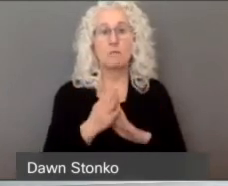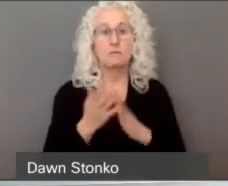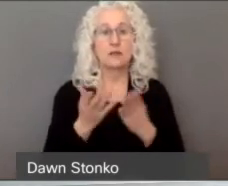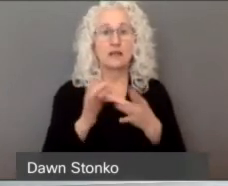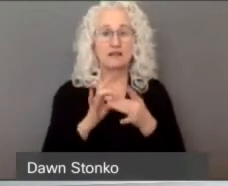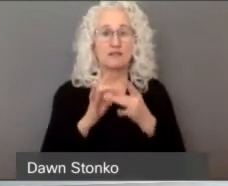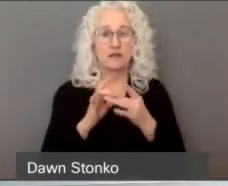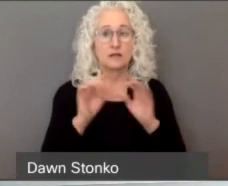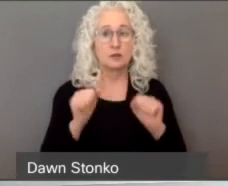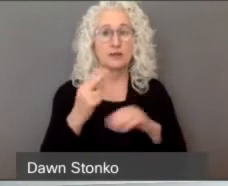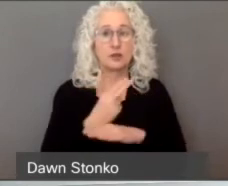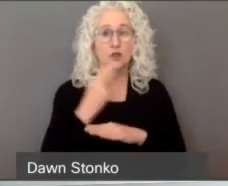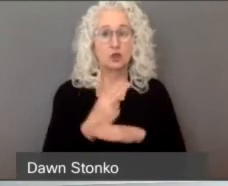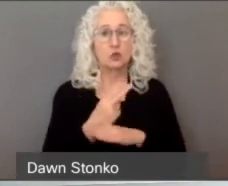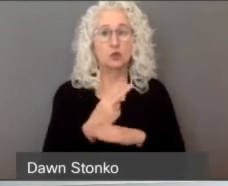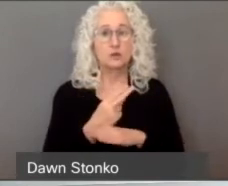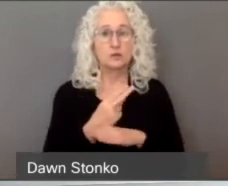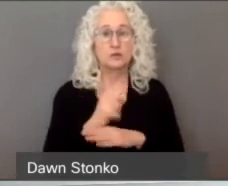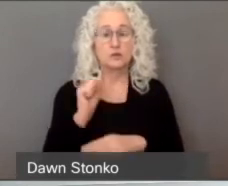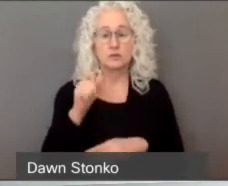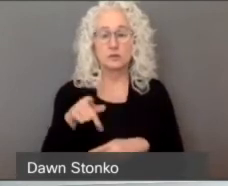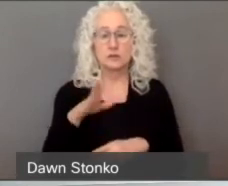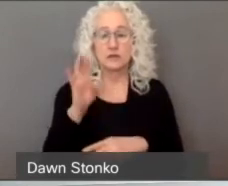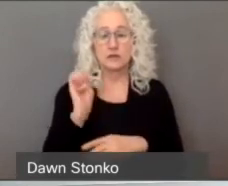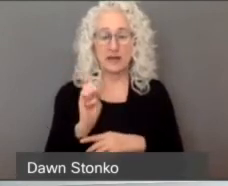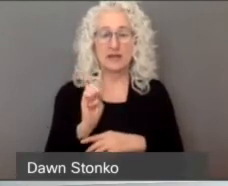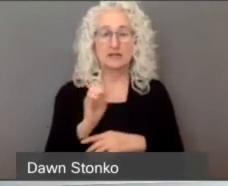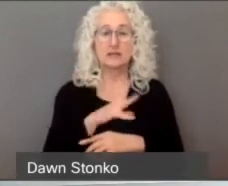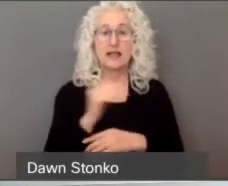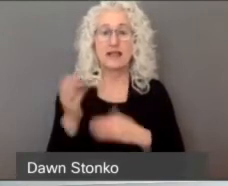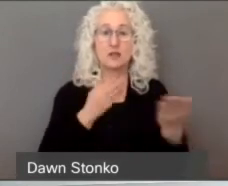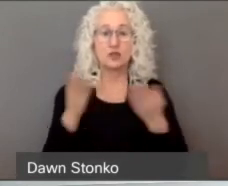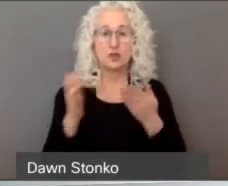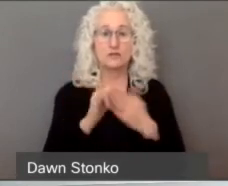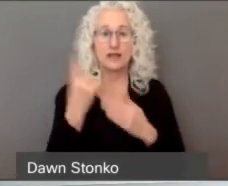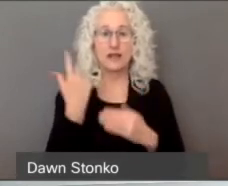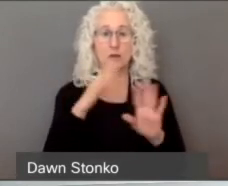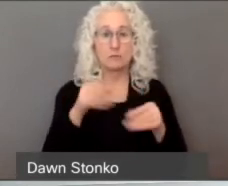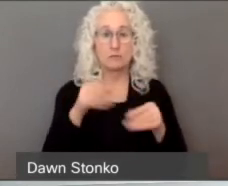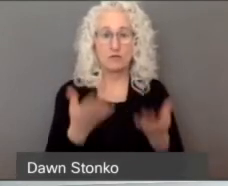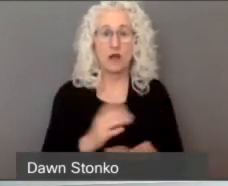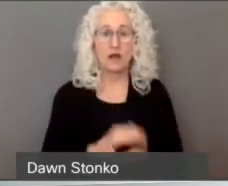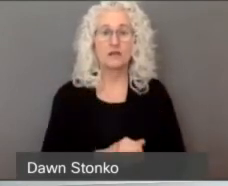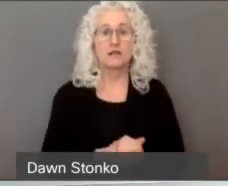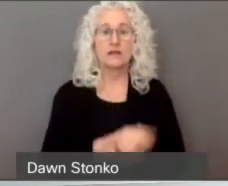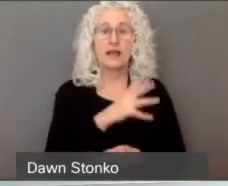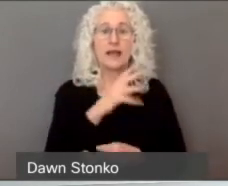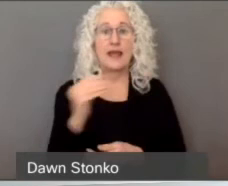use the space and the services that we provide.